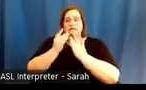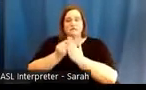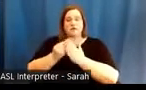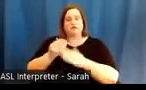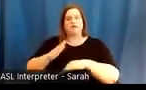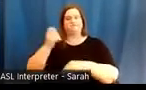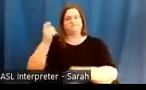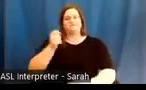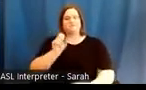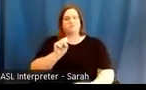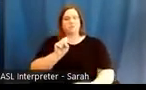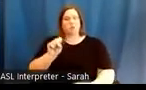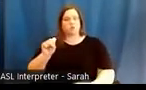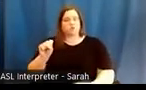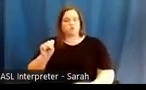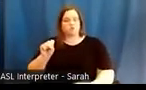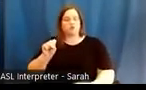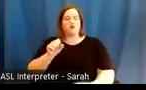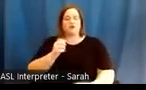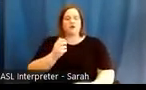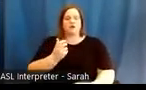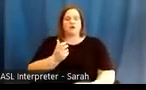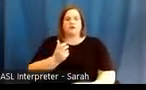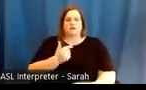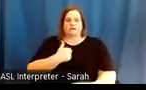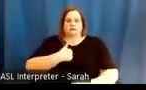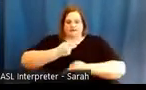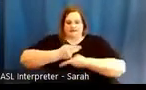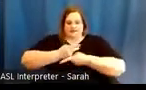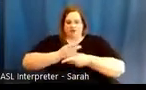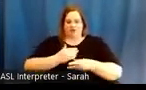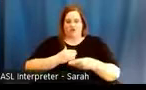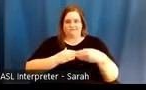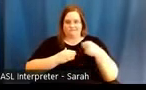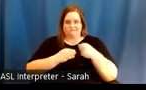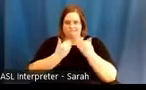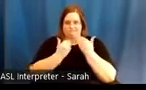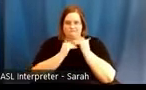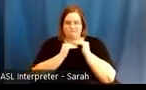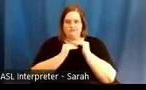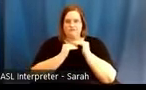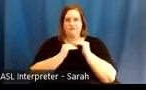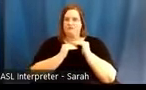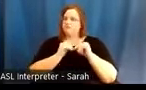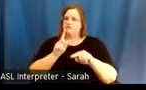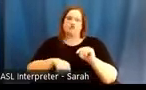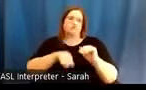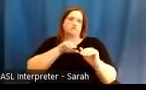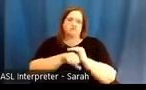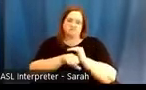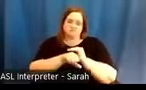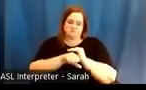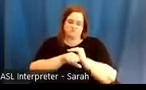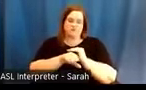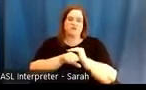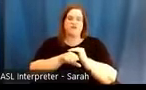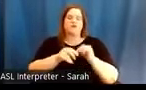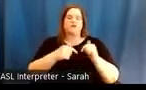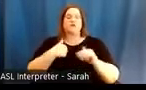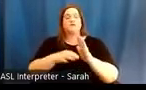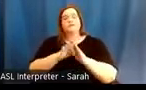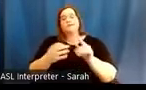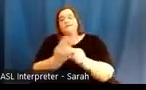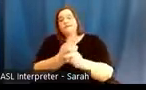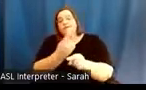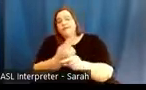and me not making much being a caretaker. Couldn't get in any of us. So we found, you know, I found just a regular apartment